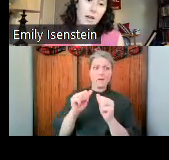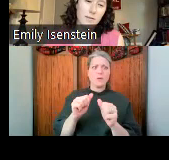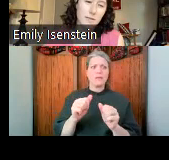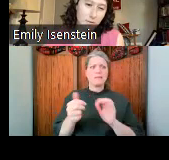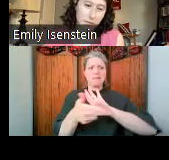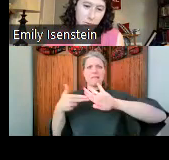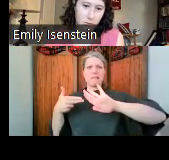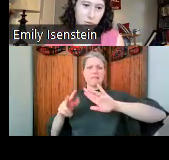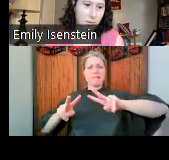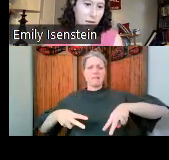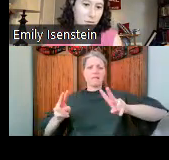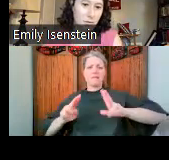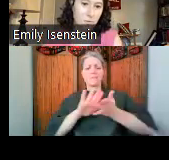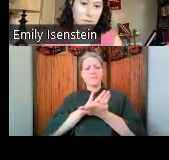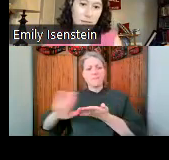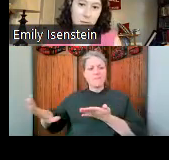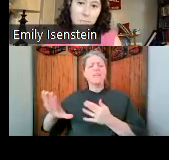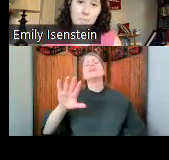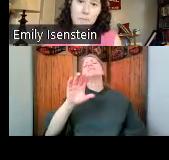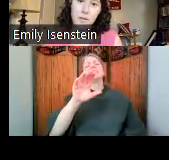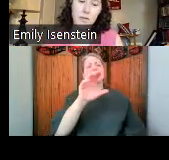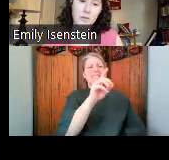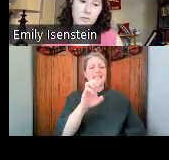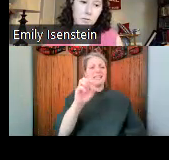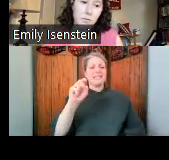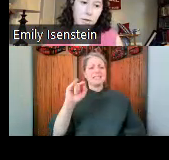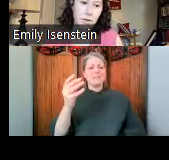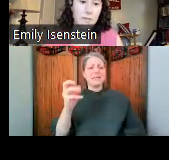destigmatization of self-stimulatory behaviors, or stimming.